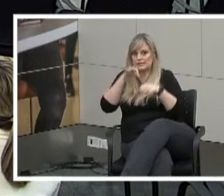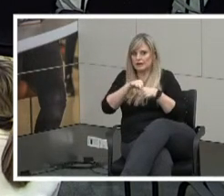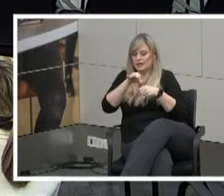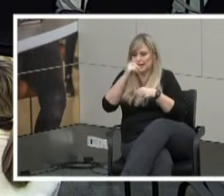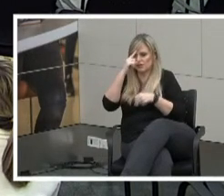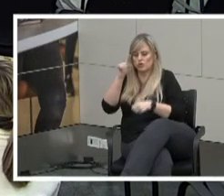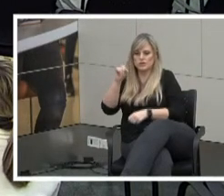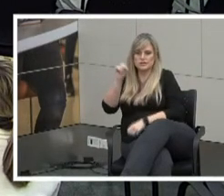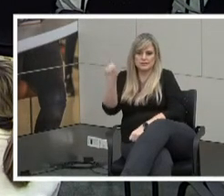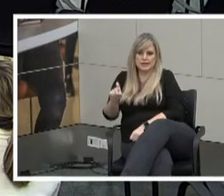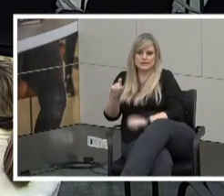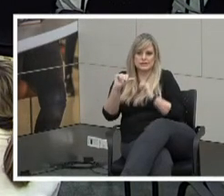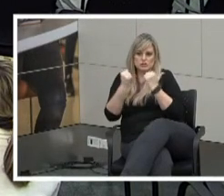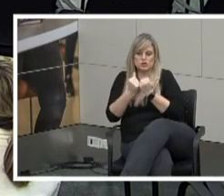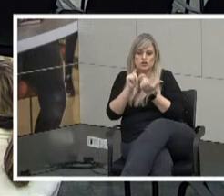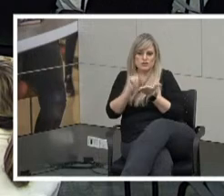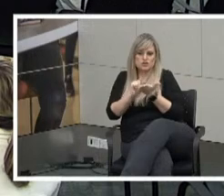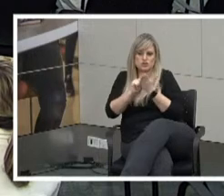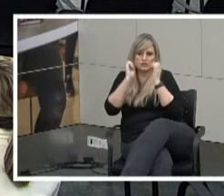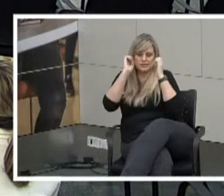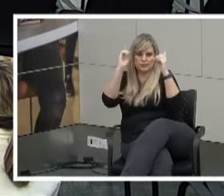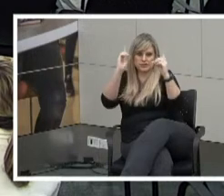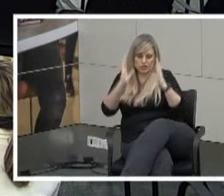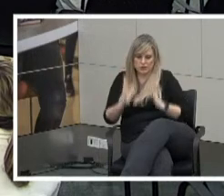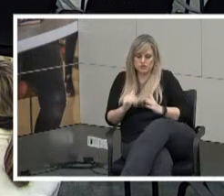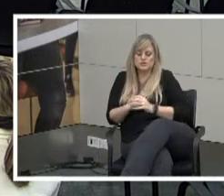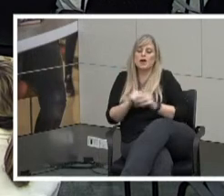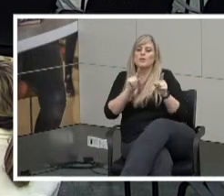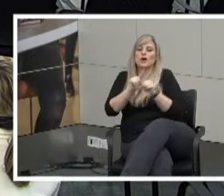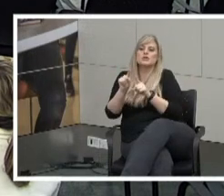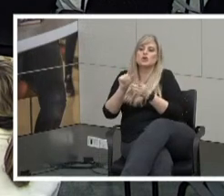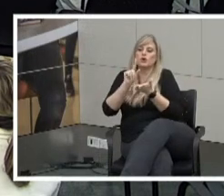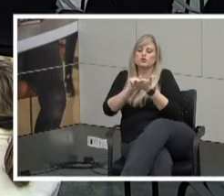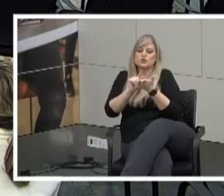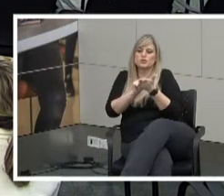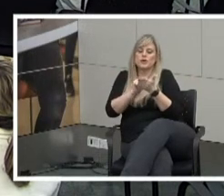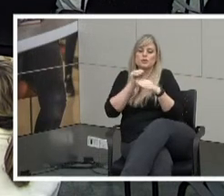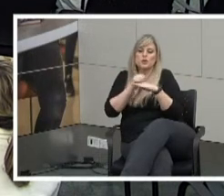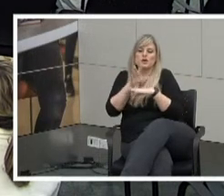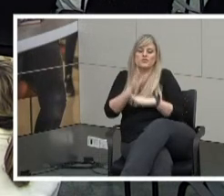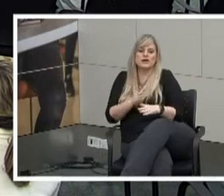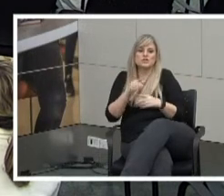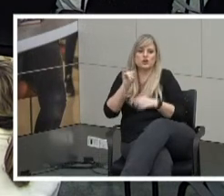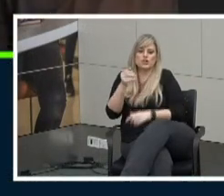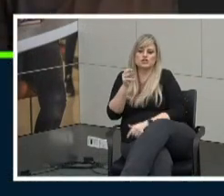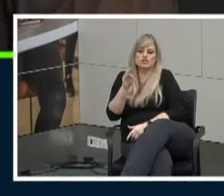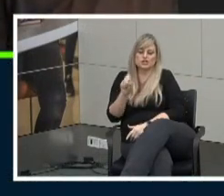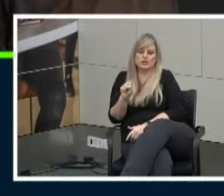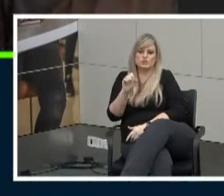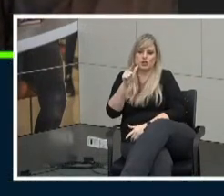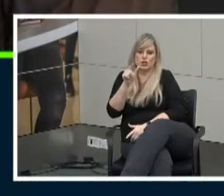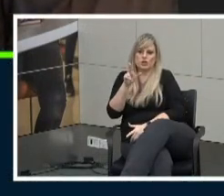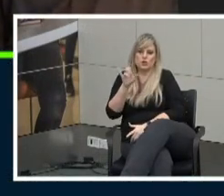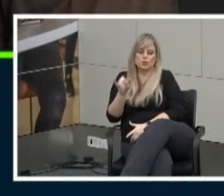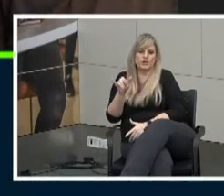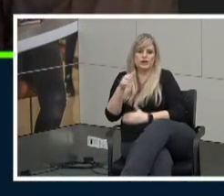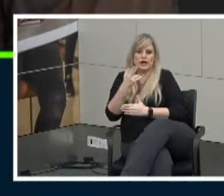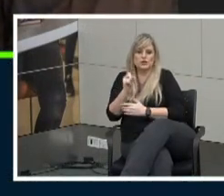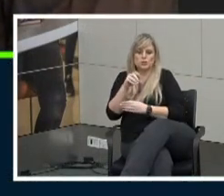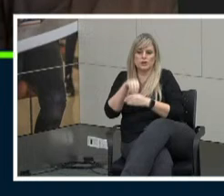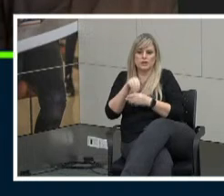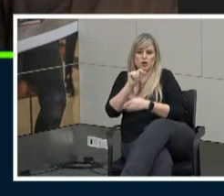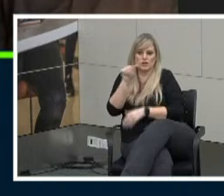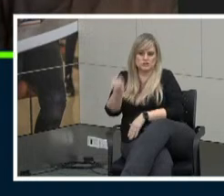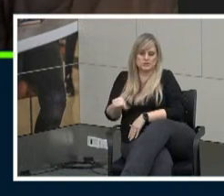Texas Association of Journalism Educators I'm also the newspaper adviser at James buy High School in Austin I'm commenting